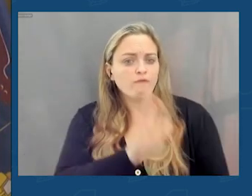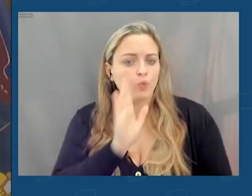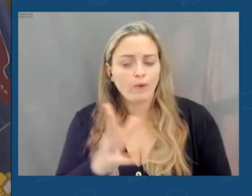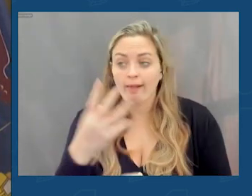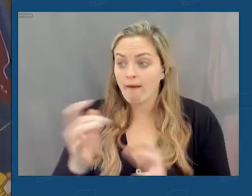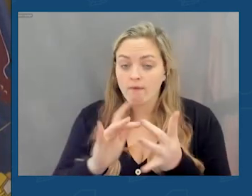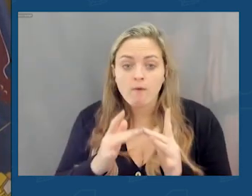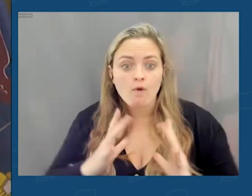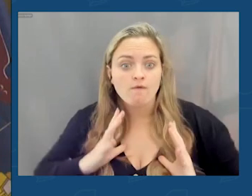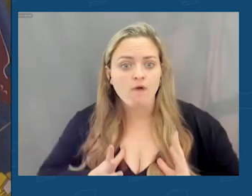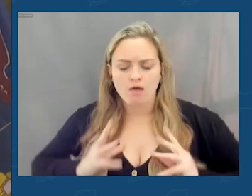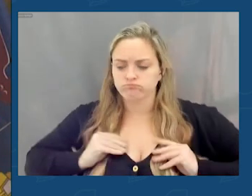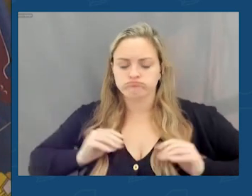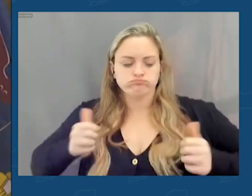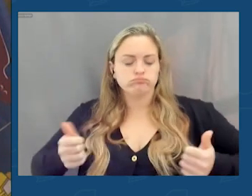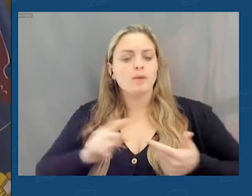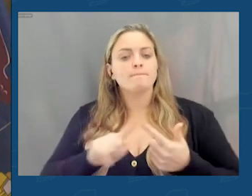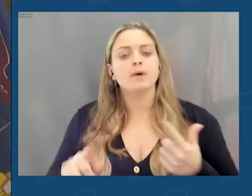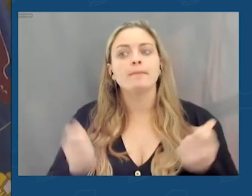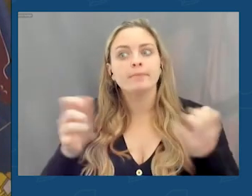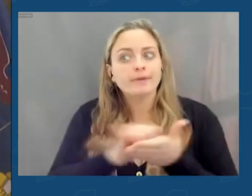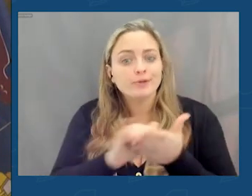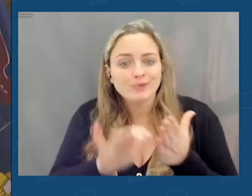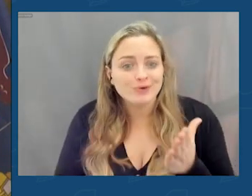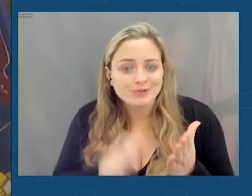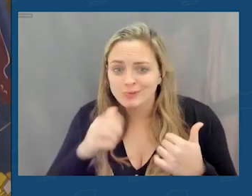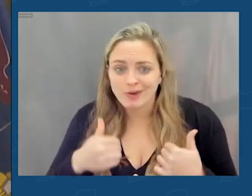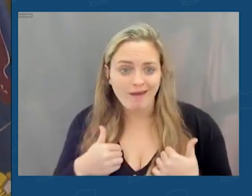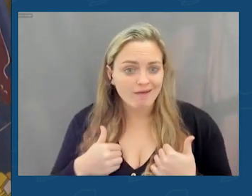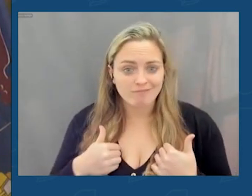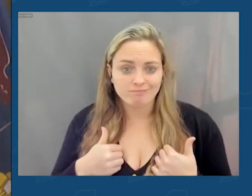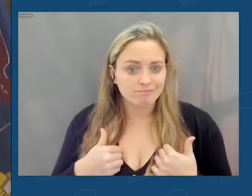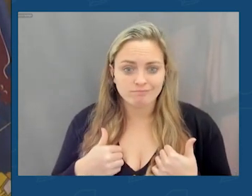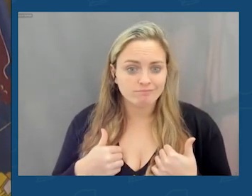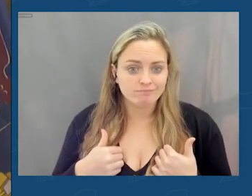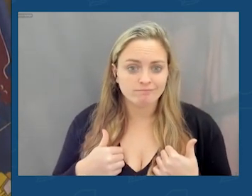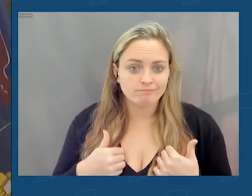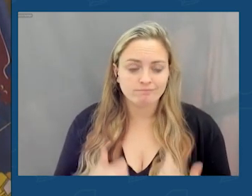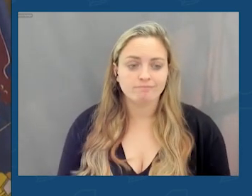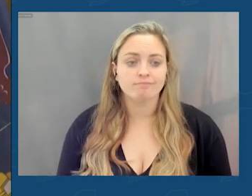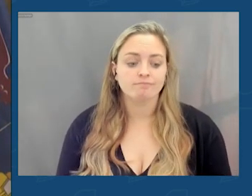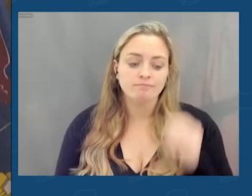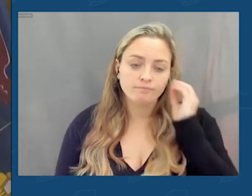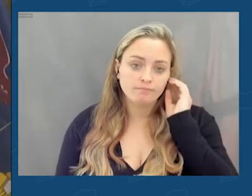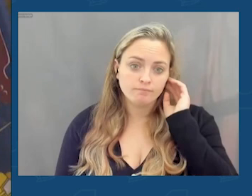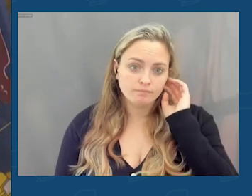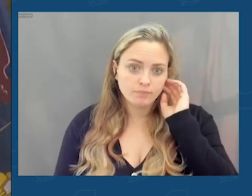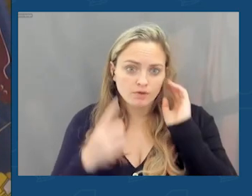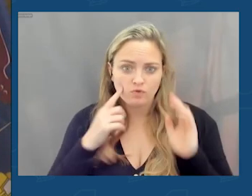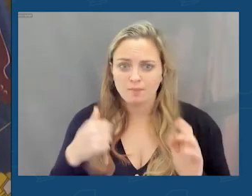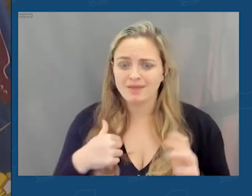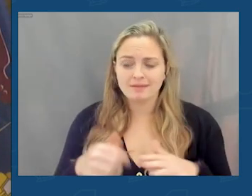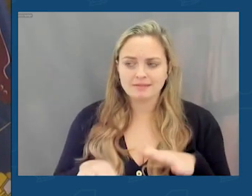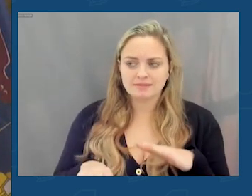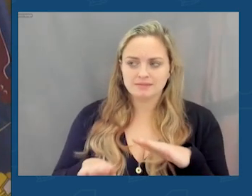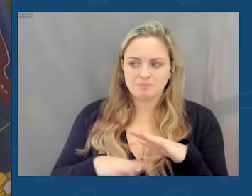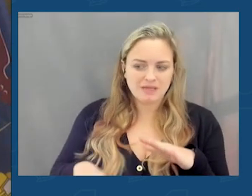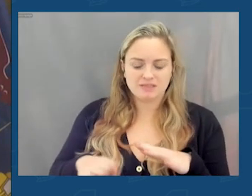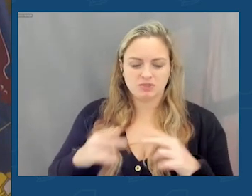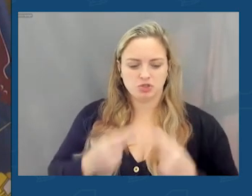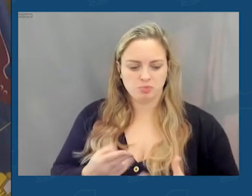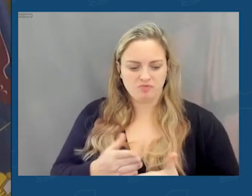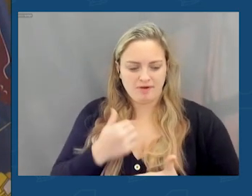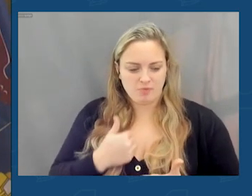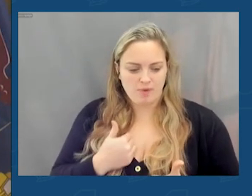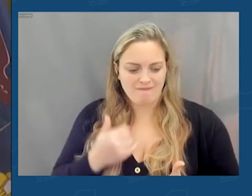okay. But so many New Yorkers don't have that luxury. They don't have that. And to me, that's just a basic human right to have